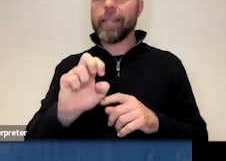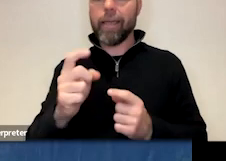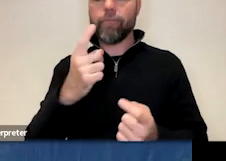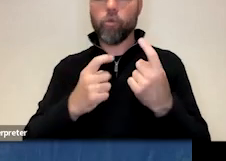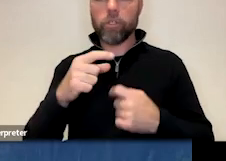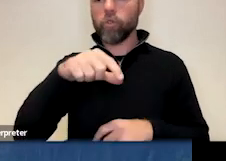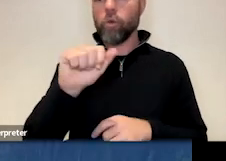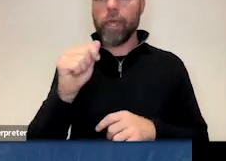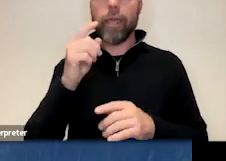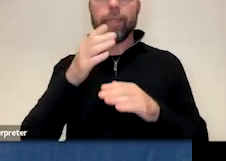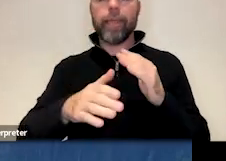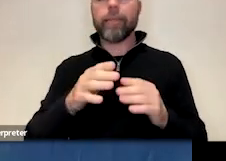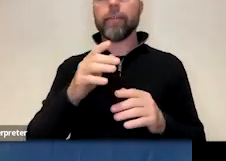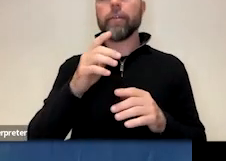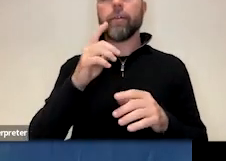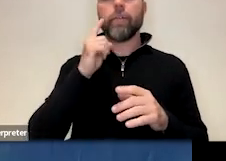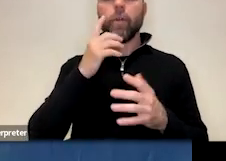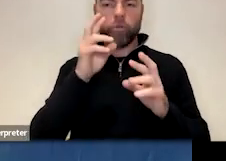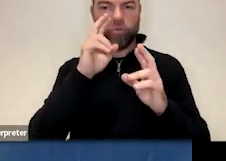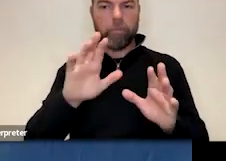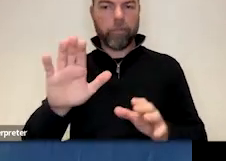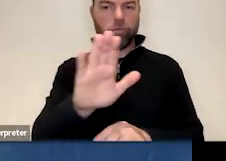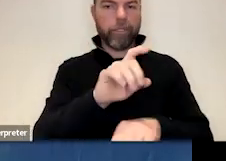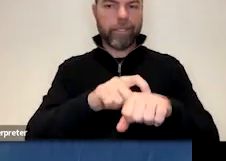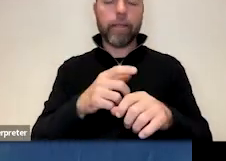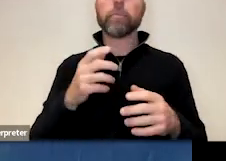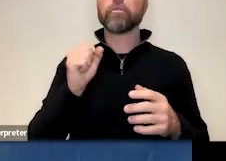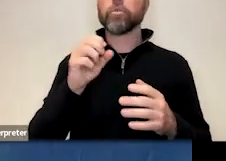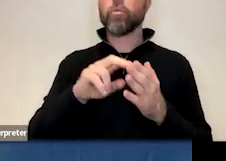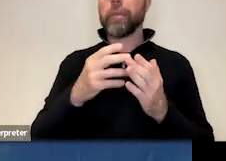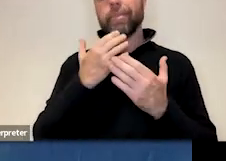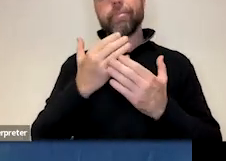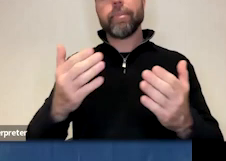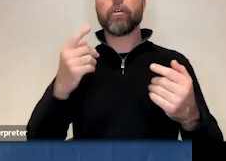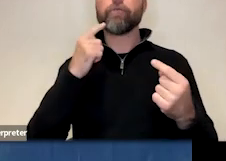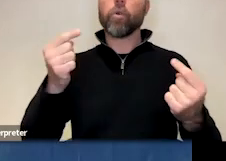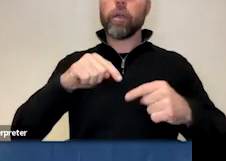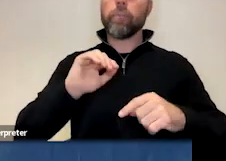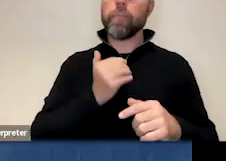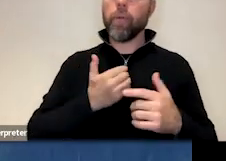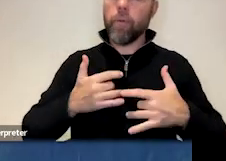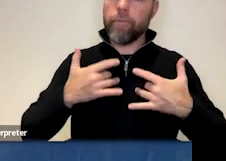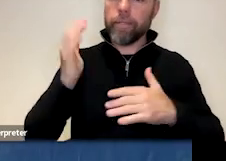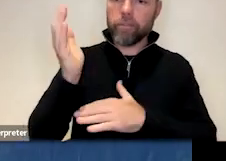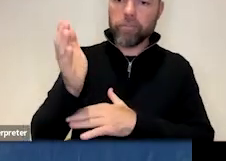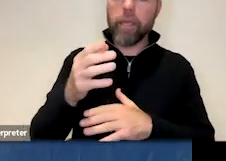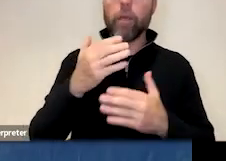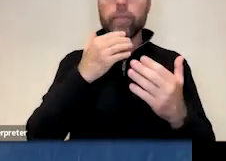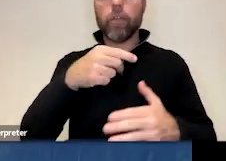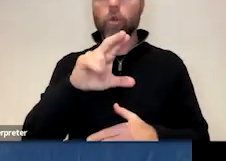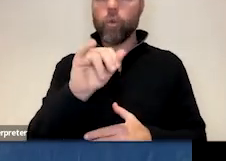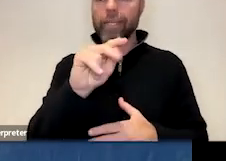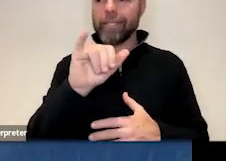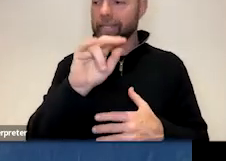here at the end of our webinar. I want to respect everybody's time. So having said that, thank you for attending our event today, and I want to thank Quentin Cummings from FEMA,